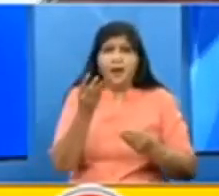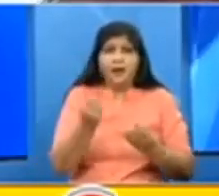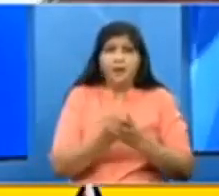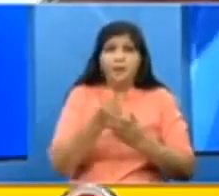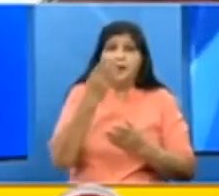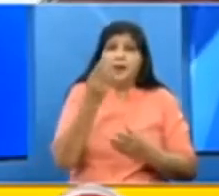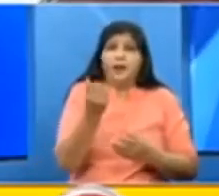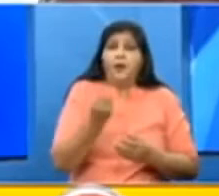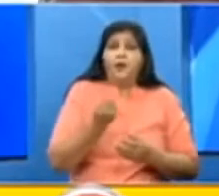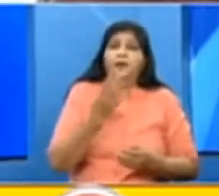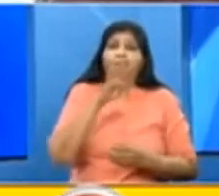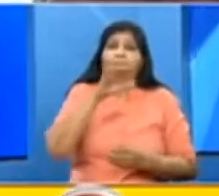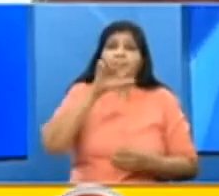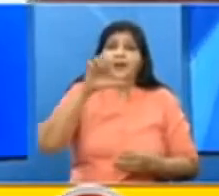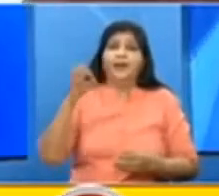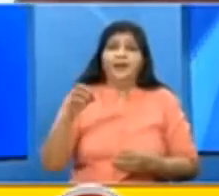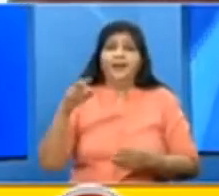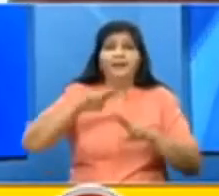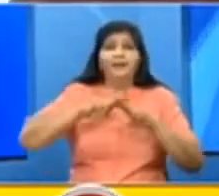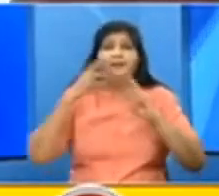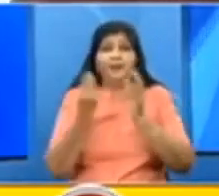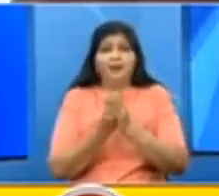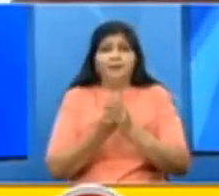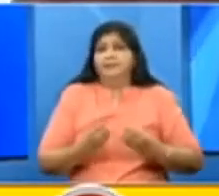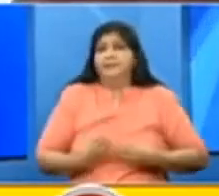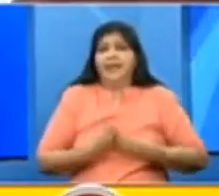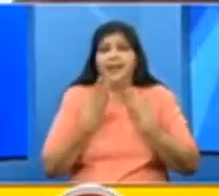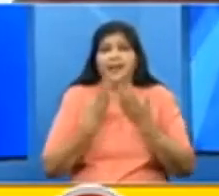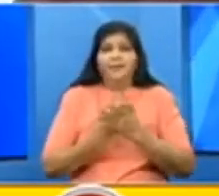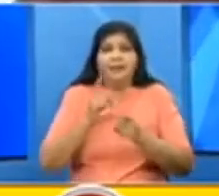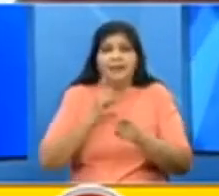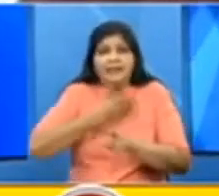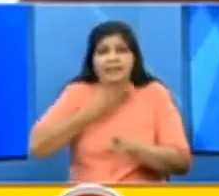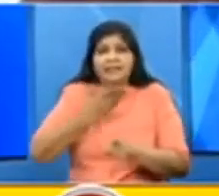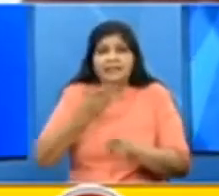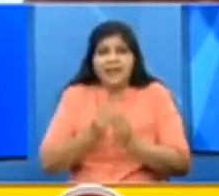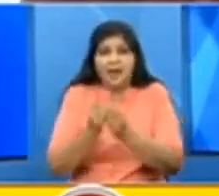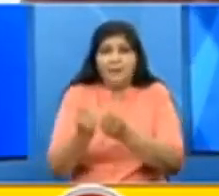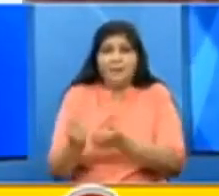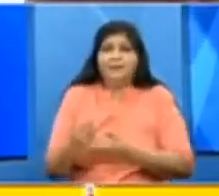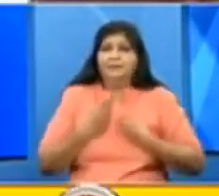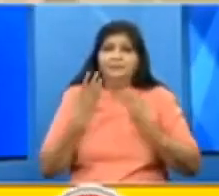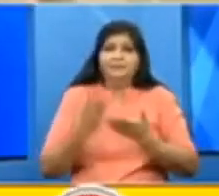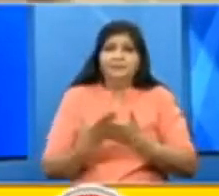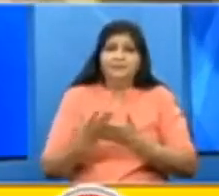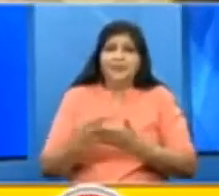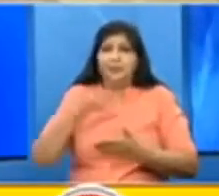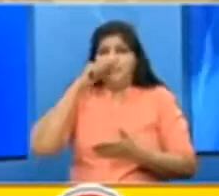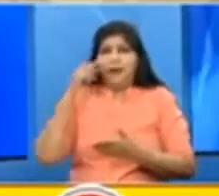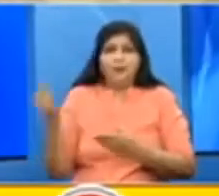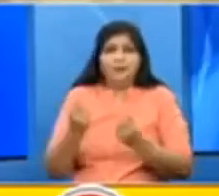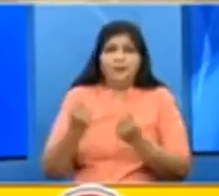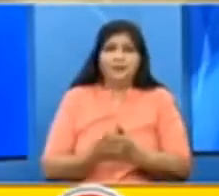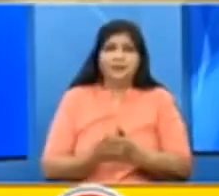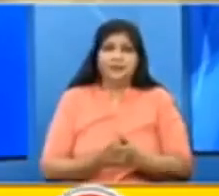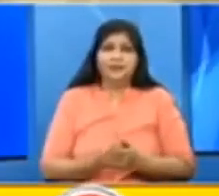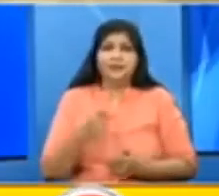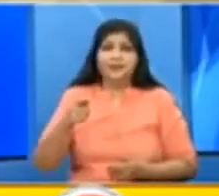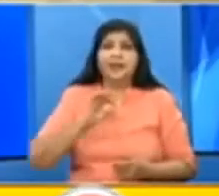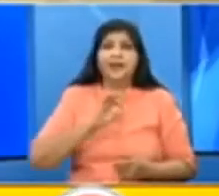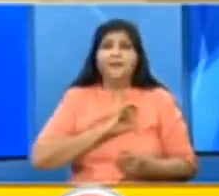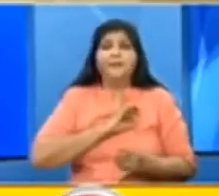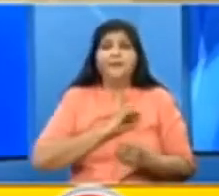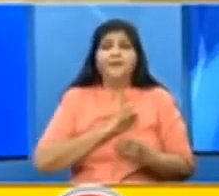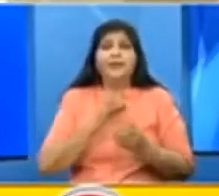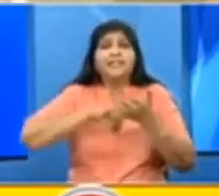490. So, what is the reaction of your family members and your teachers? They were so happy and they were so proud, sir. Which was your favorite